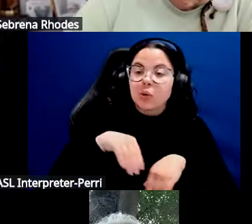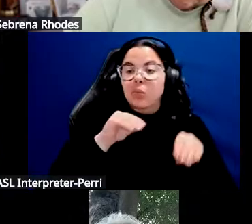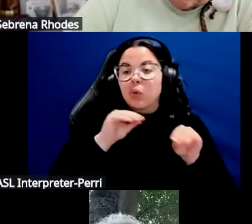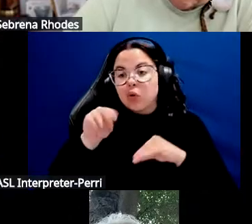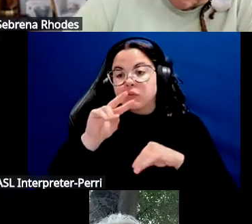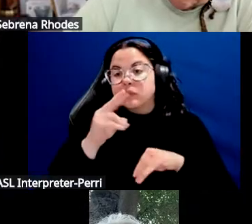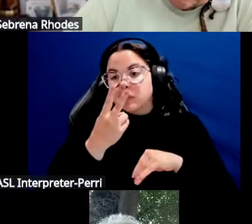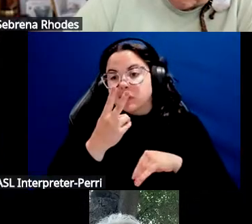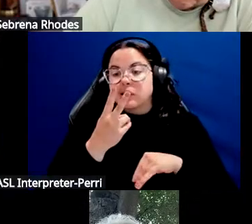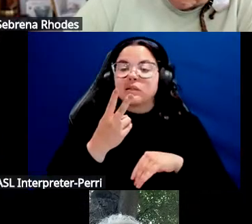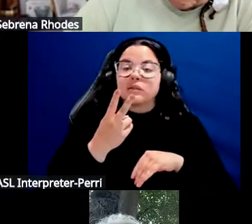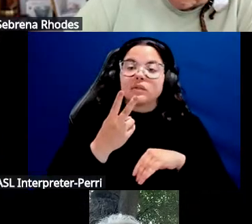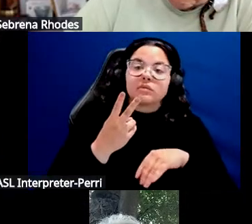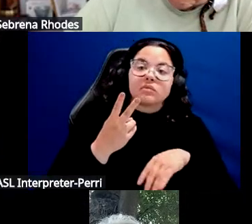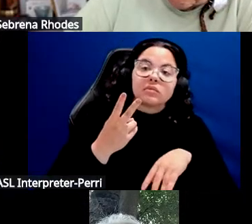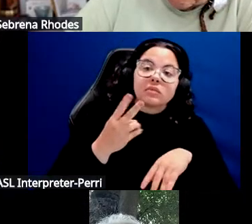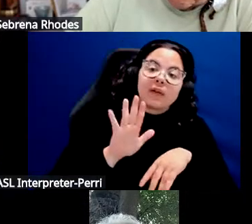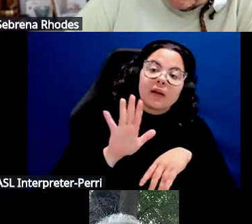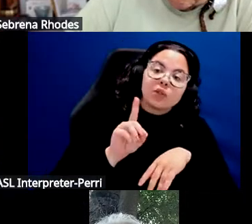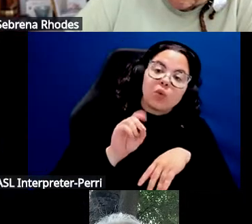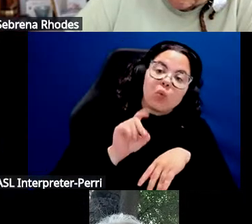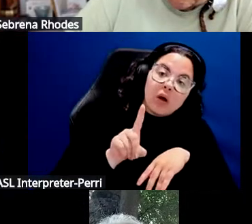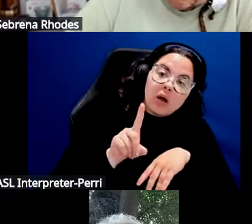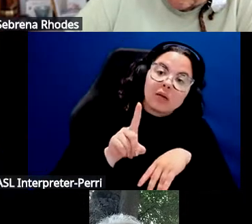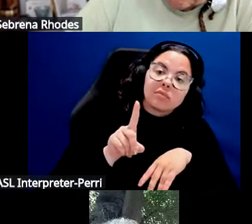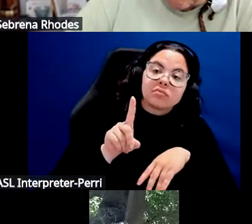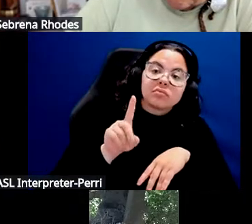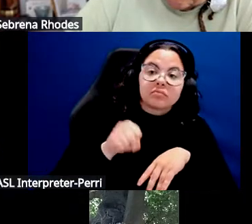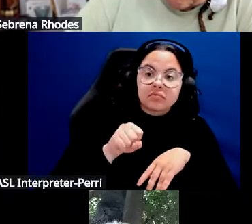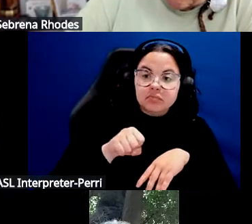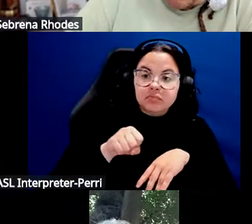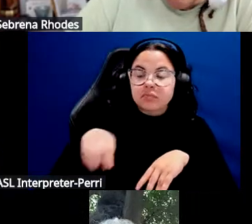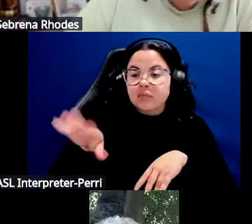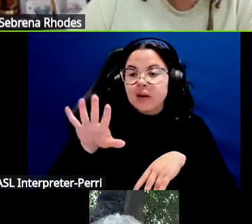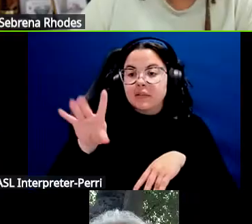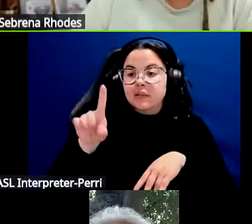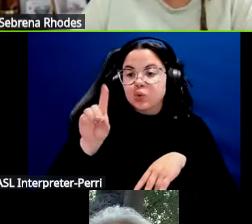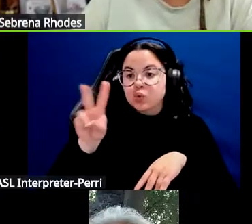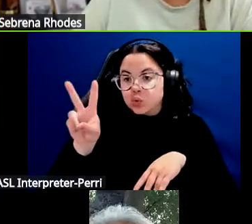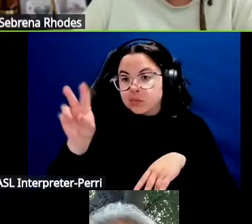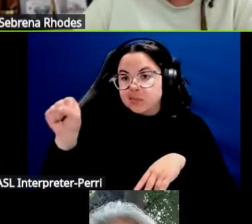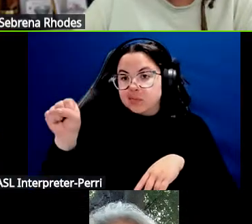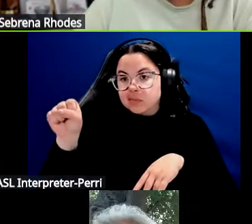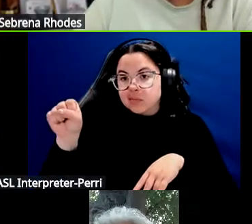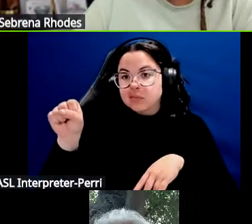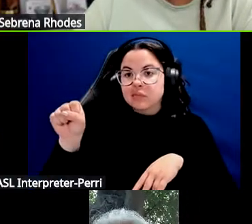do a roll call. mhm. 5D01, I'm an aye. 5D02, Aye.